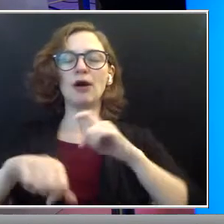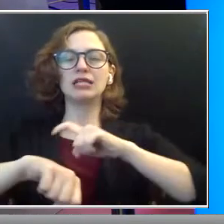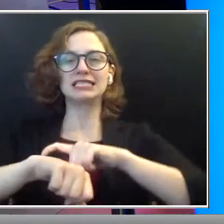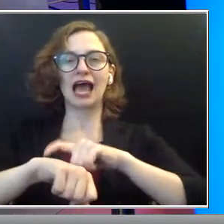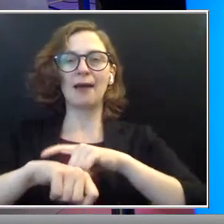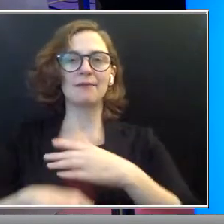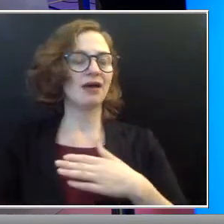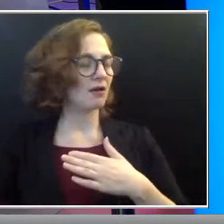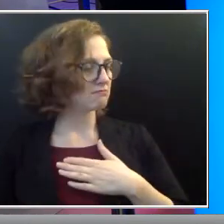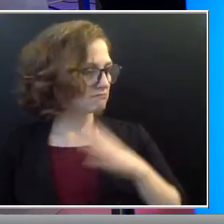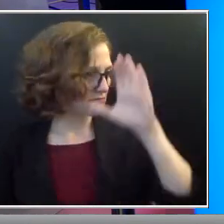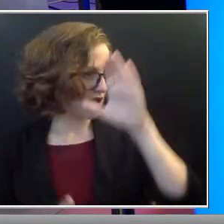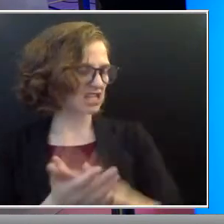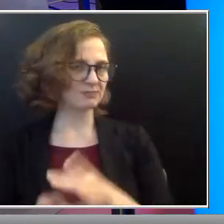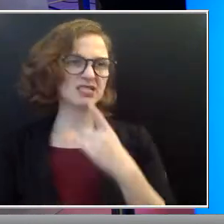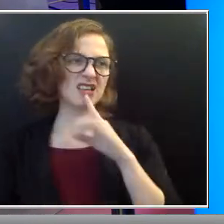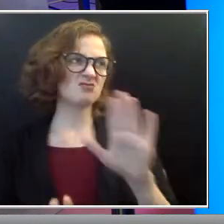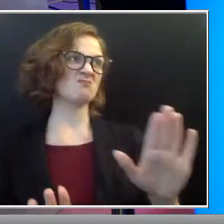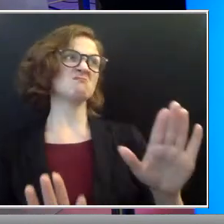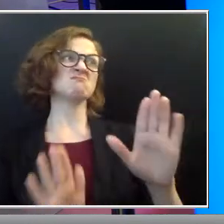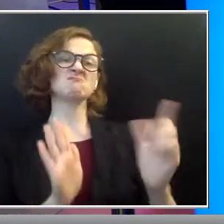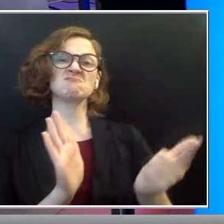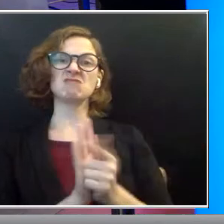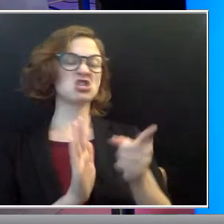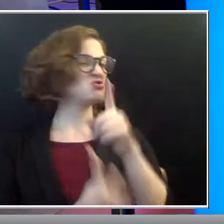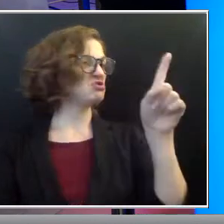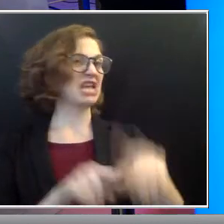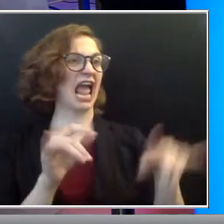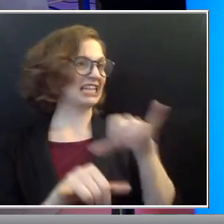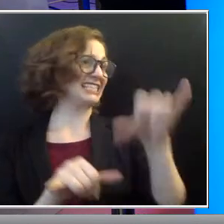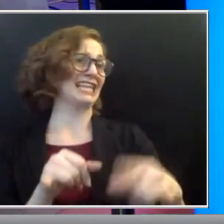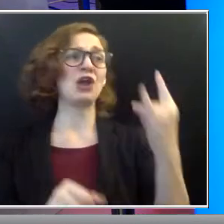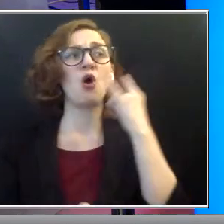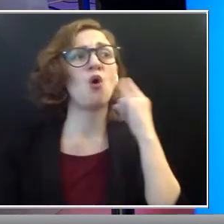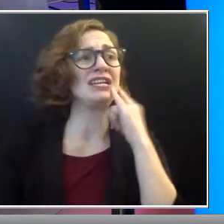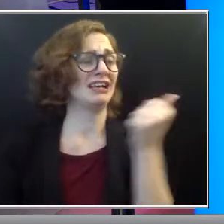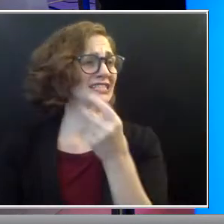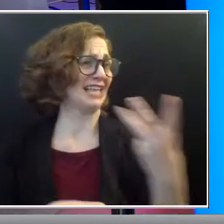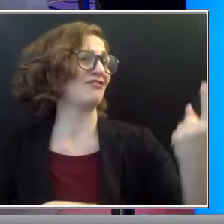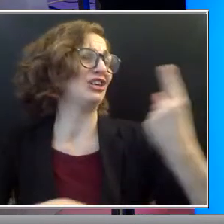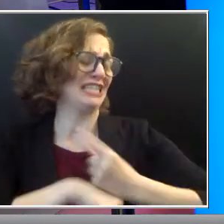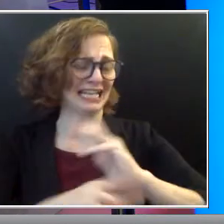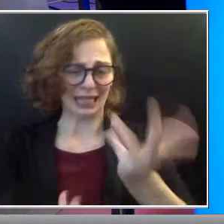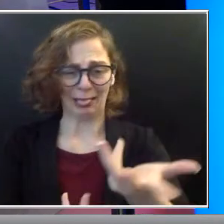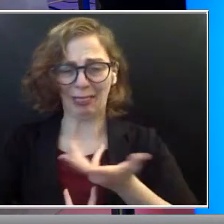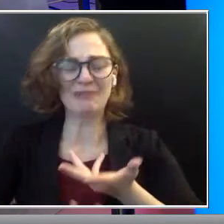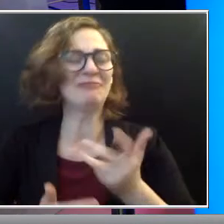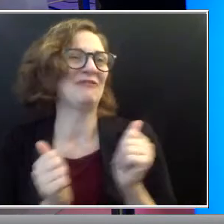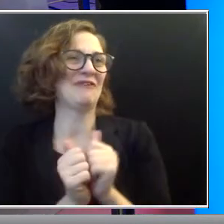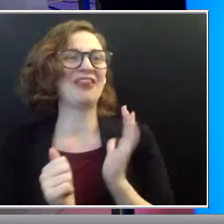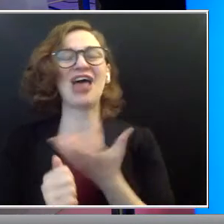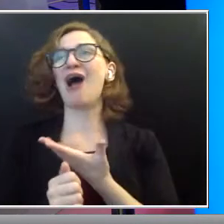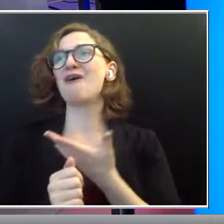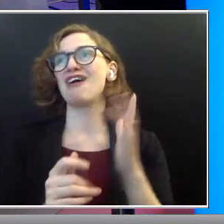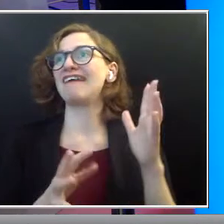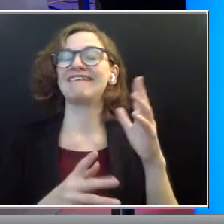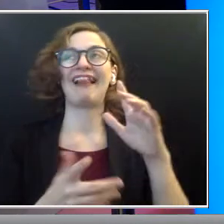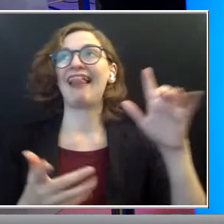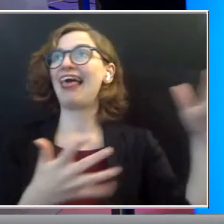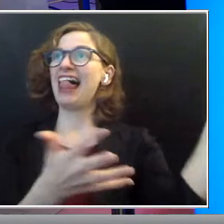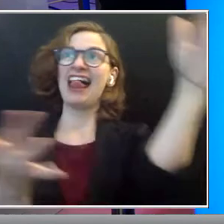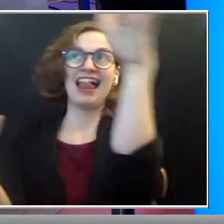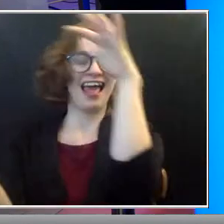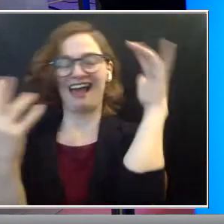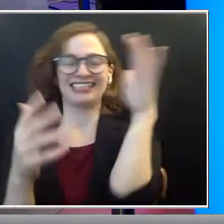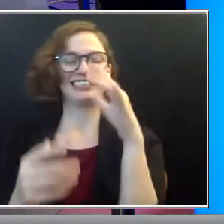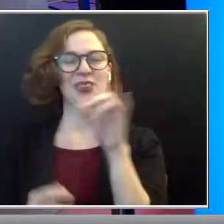for several days right now. I'm not going to make it. But I thought that was so wild that was the